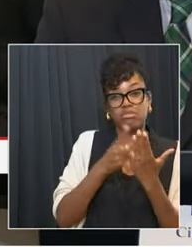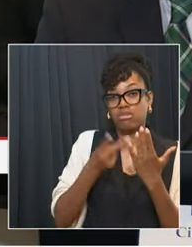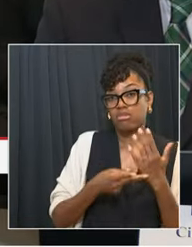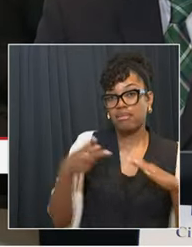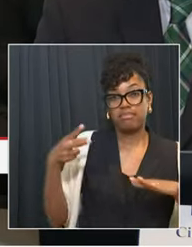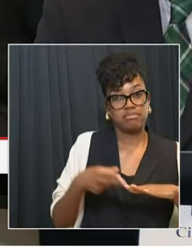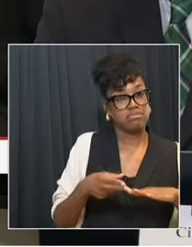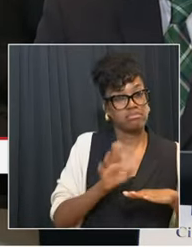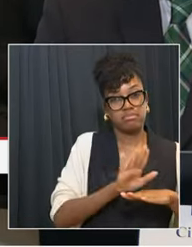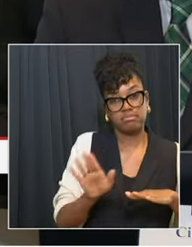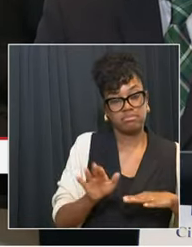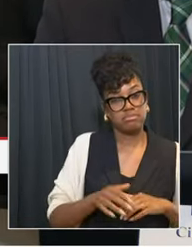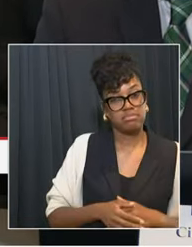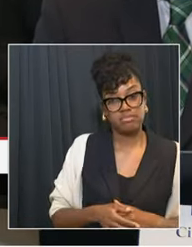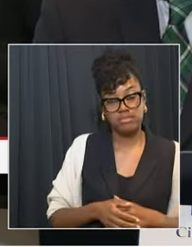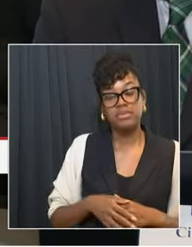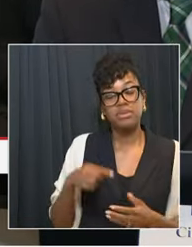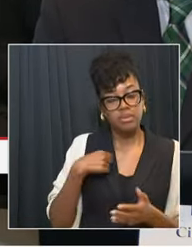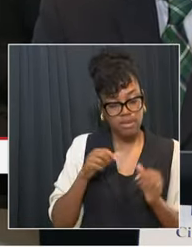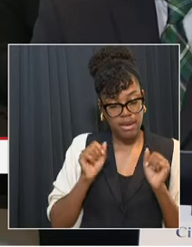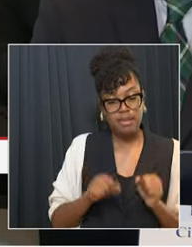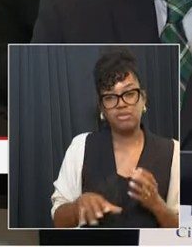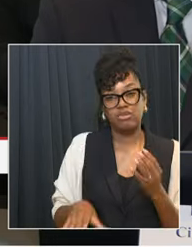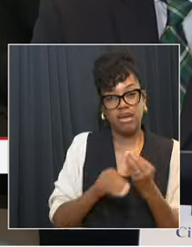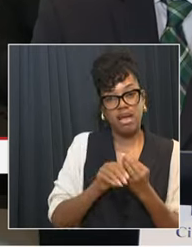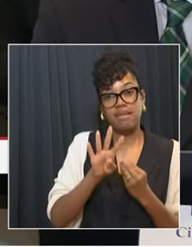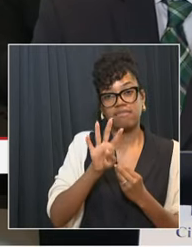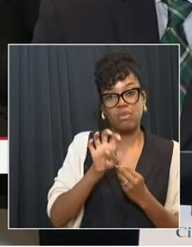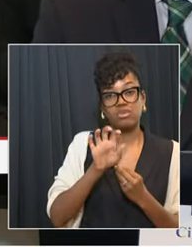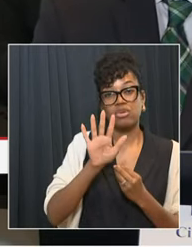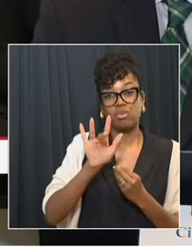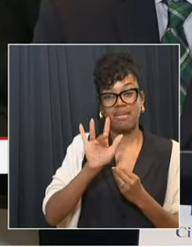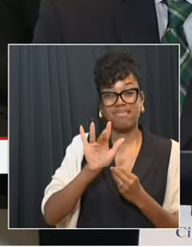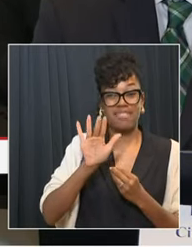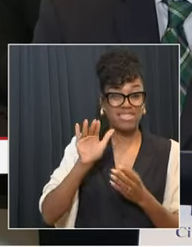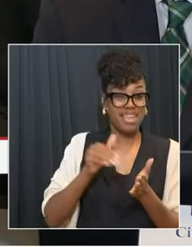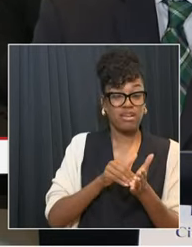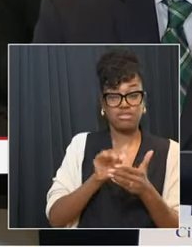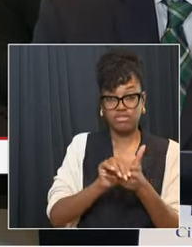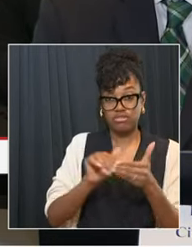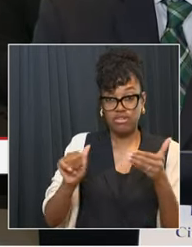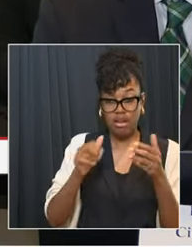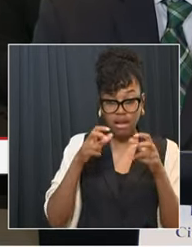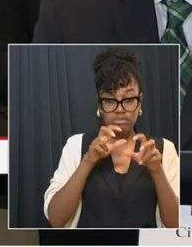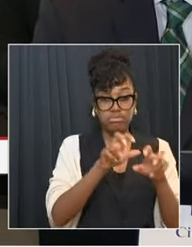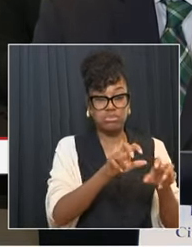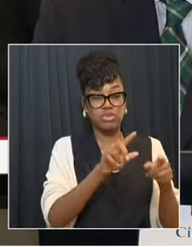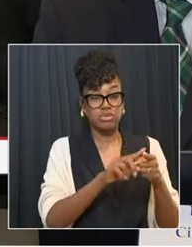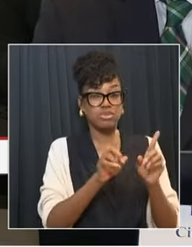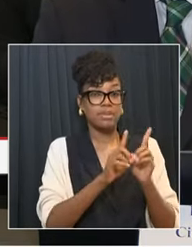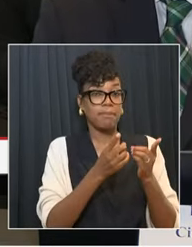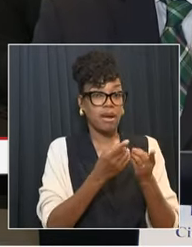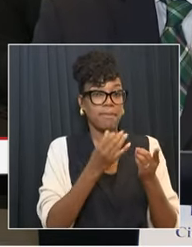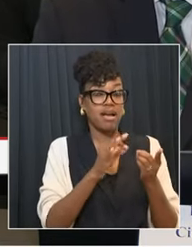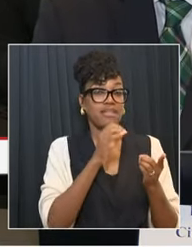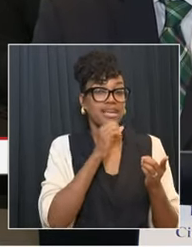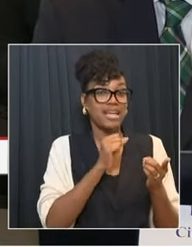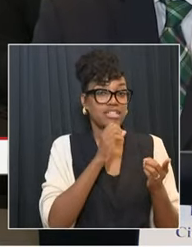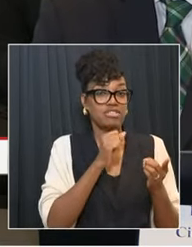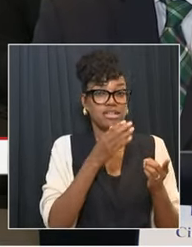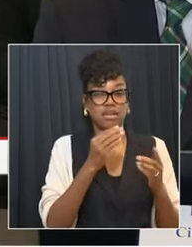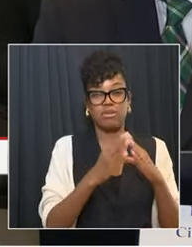this budget. We were able to add $425,000 to the Department of Aging and Community Living